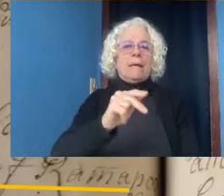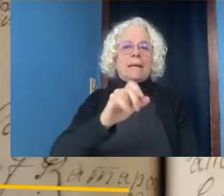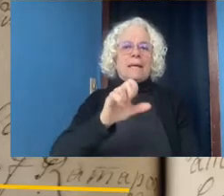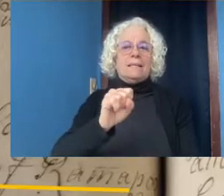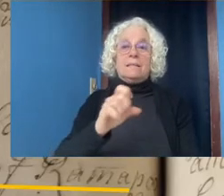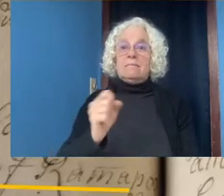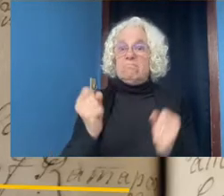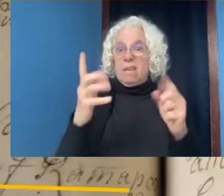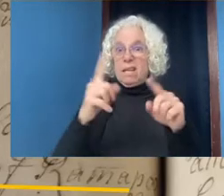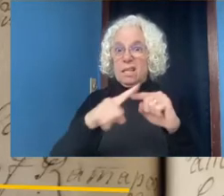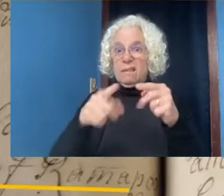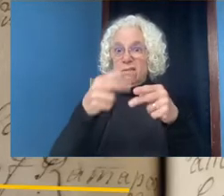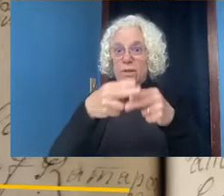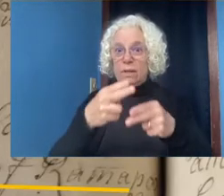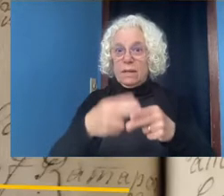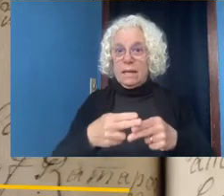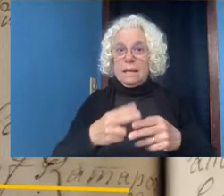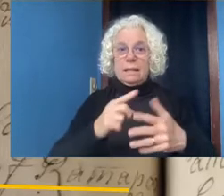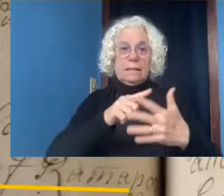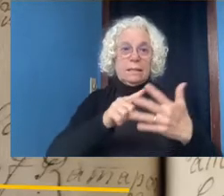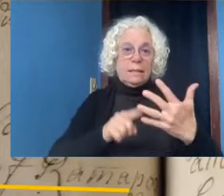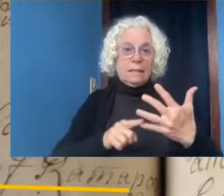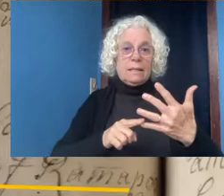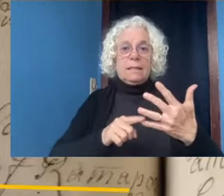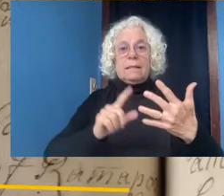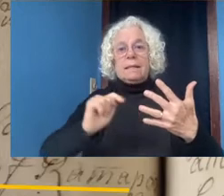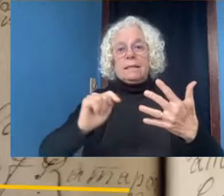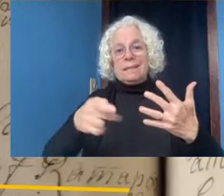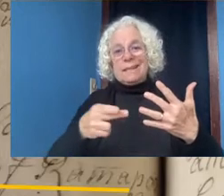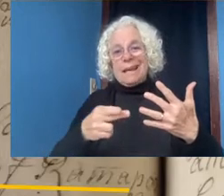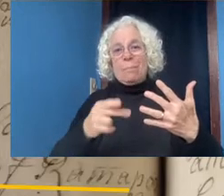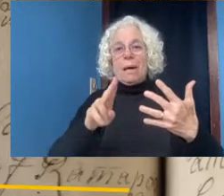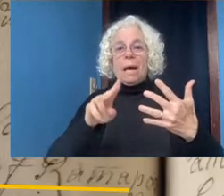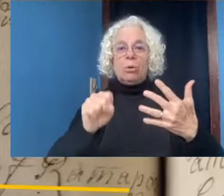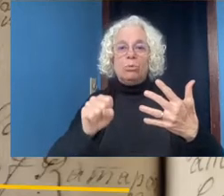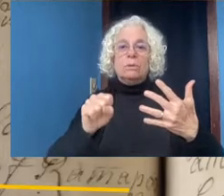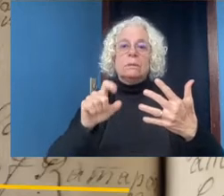names. Tappahance, Tapgao, Taphouse, Tapiao,